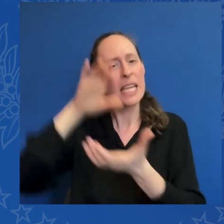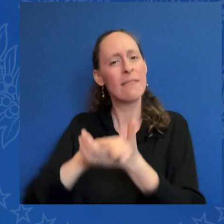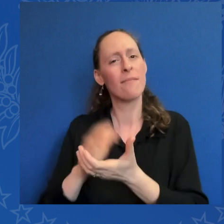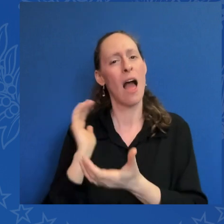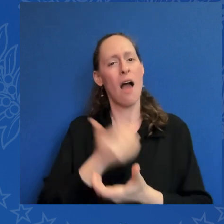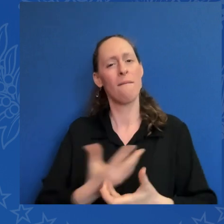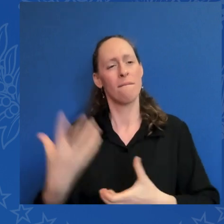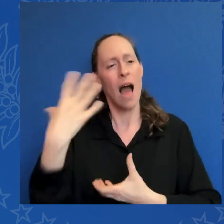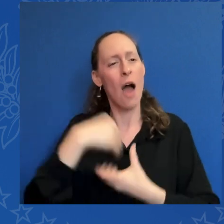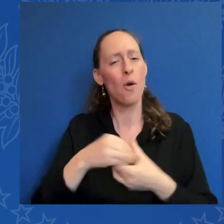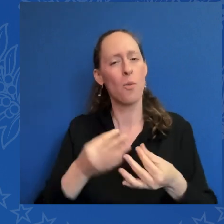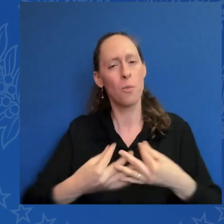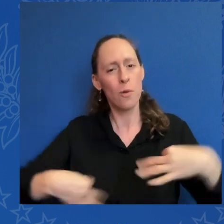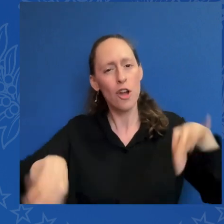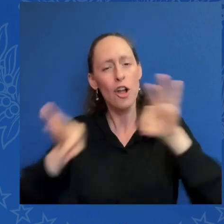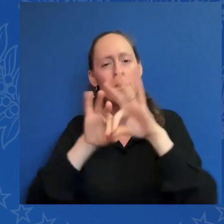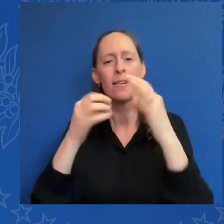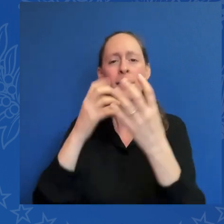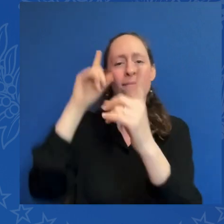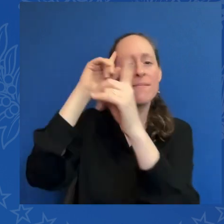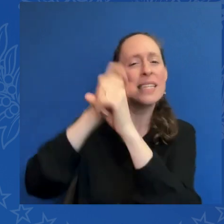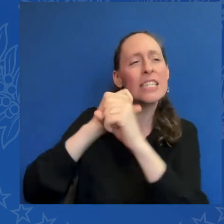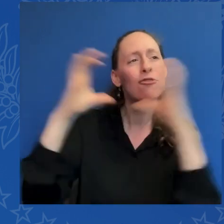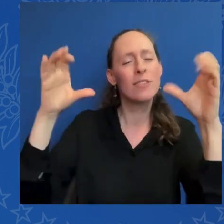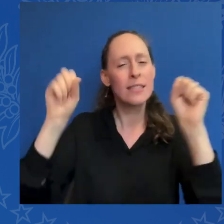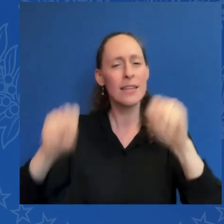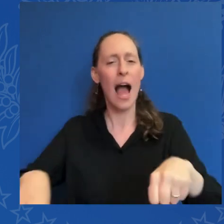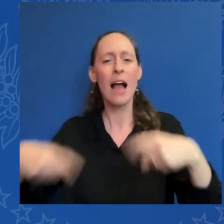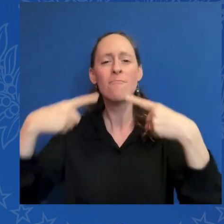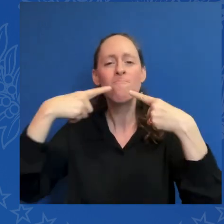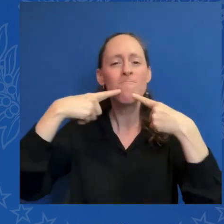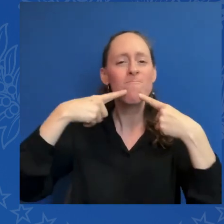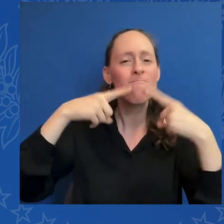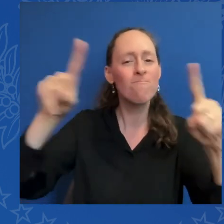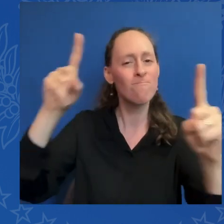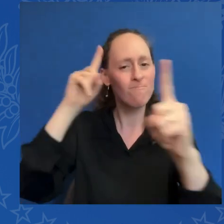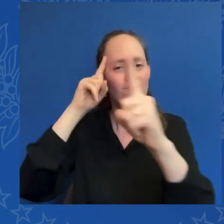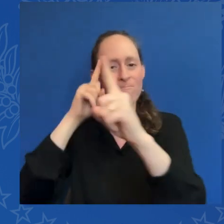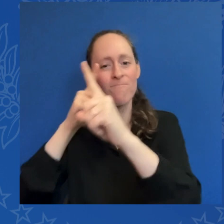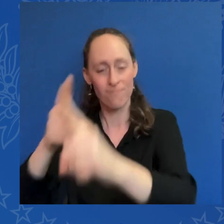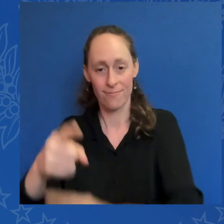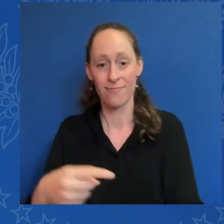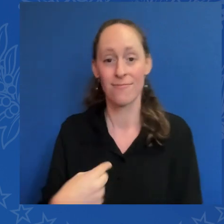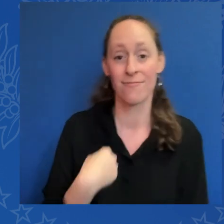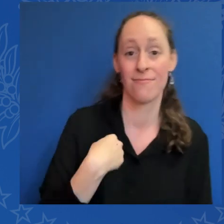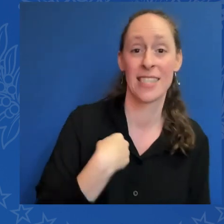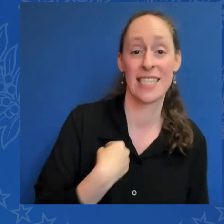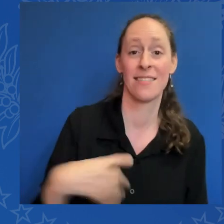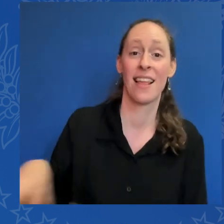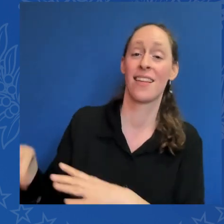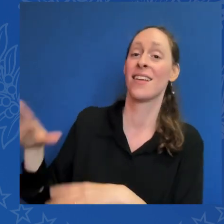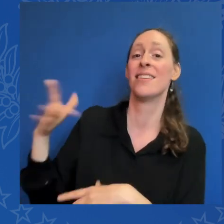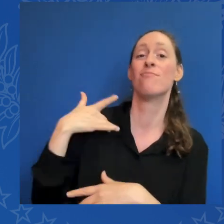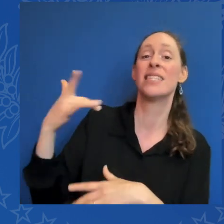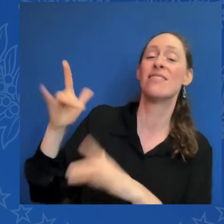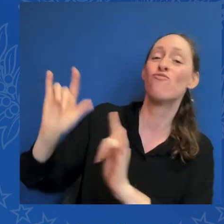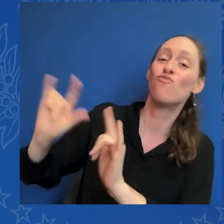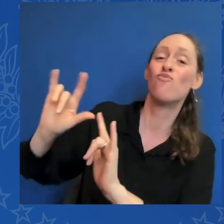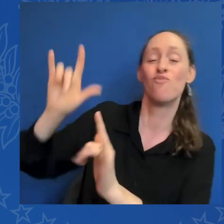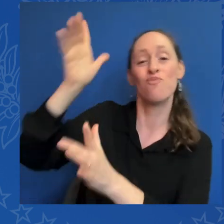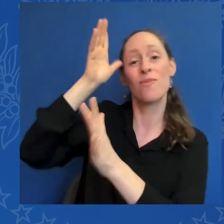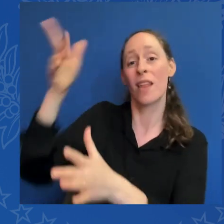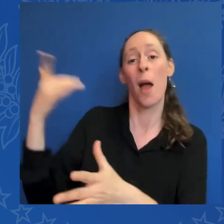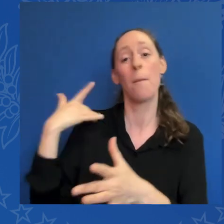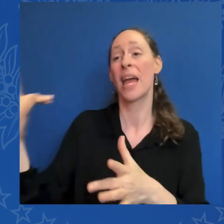time I walk out, this is not a joke, walk out of my Grandpa Finnegan's house up in Scranton, Pennsylvania, he'd yell, "Joey, keep the faith." And then either my uncle or